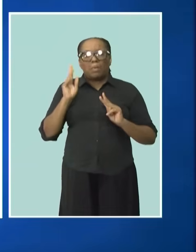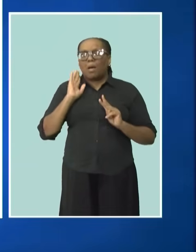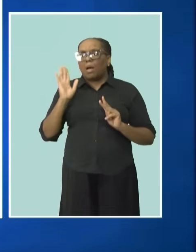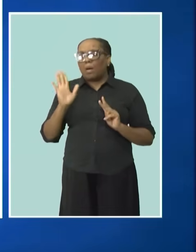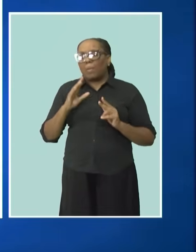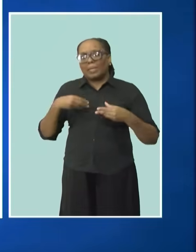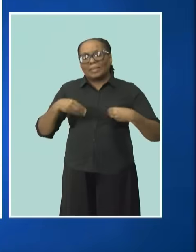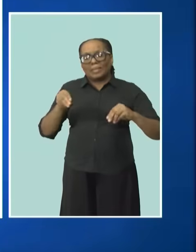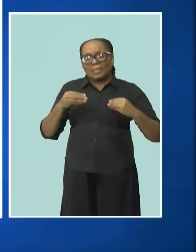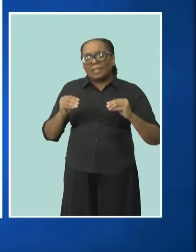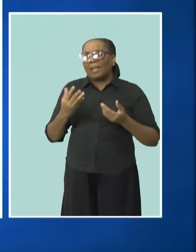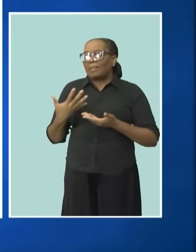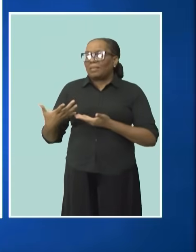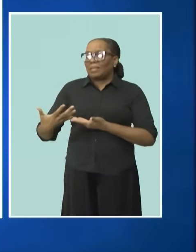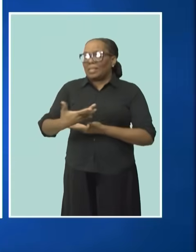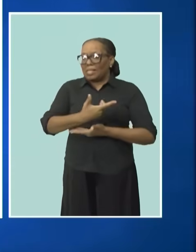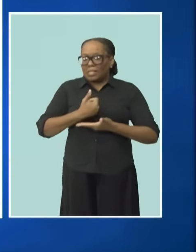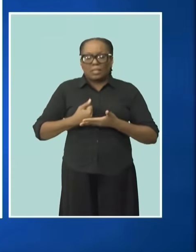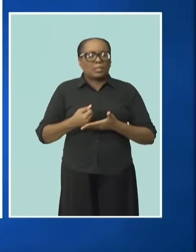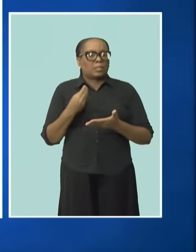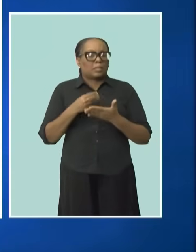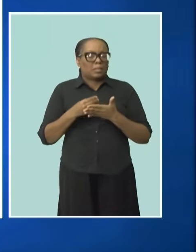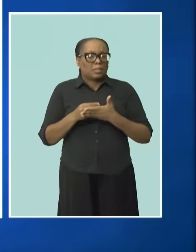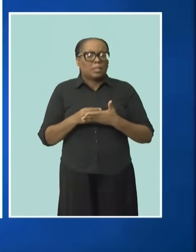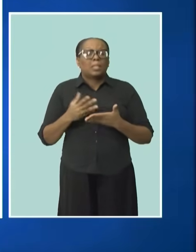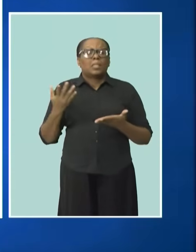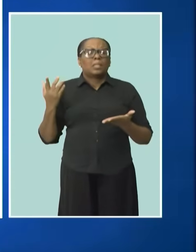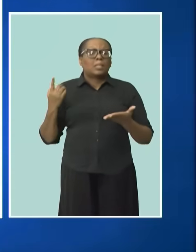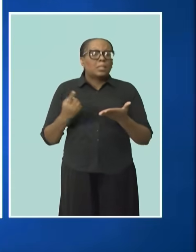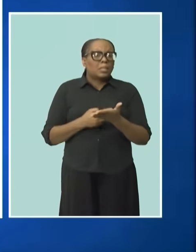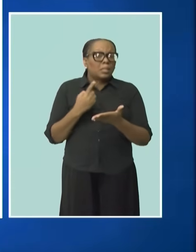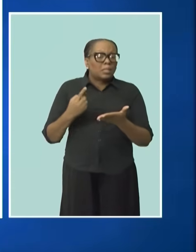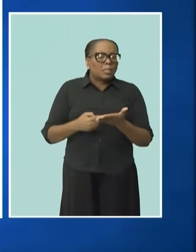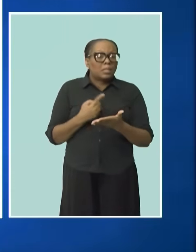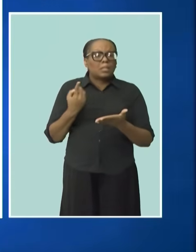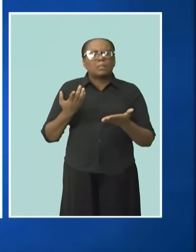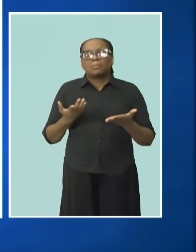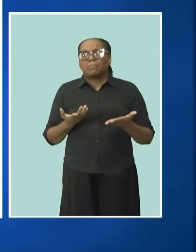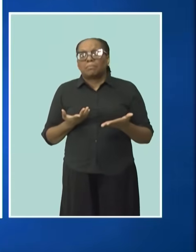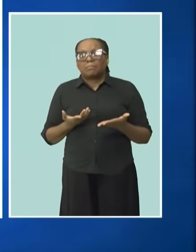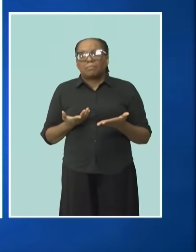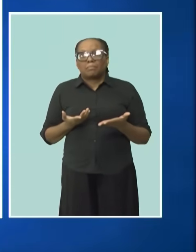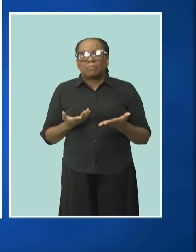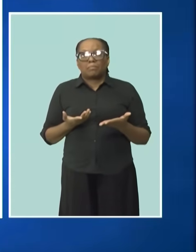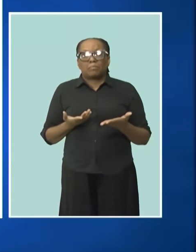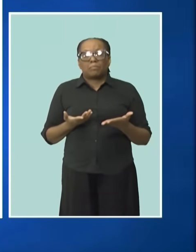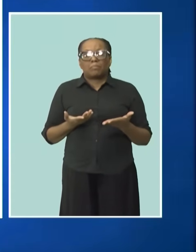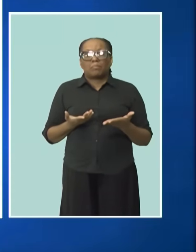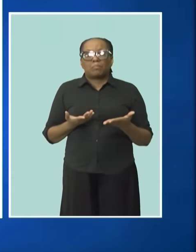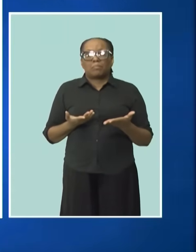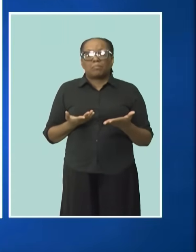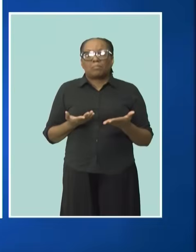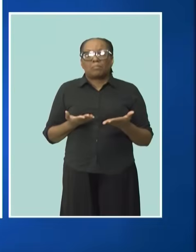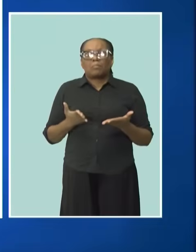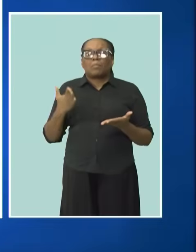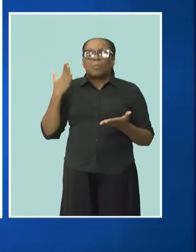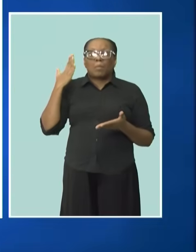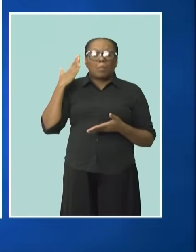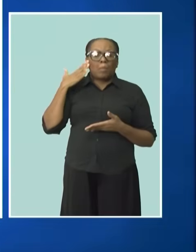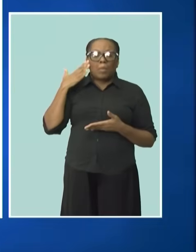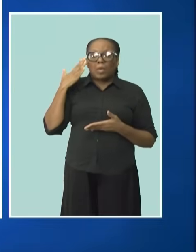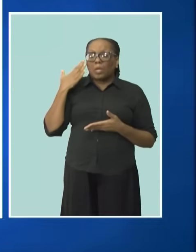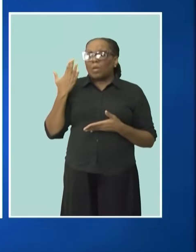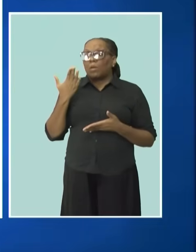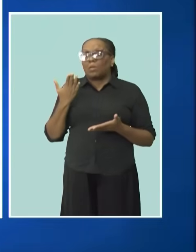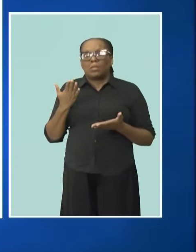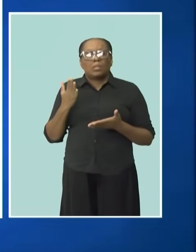always welcome, because sometimes we have a situation where farmers produce in large quantities and we're not able to get it. So, but I hope it on this